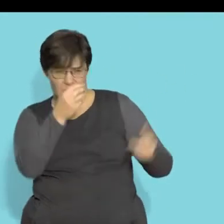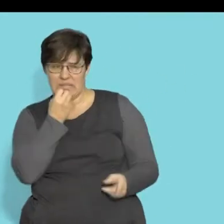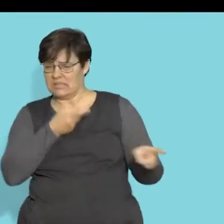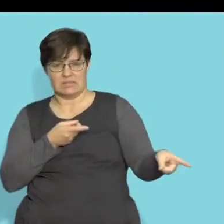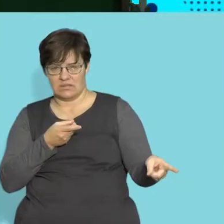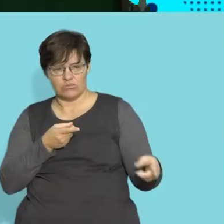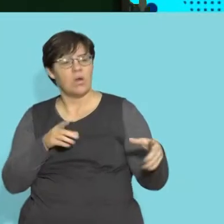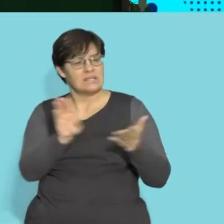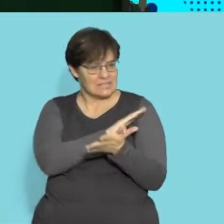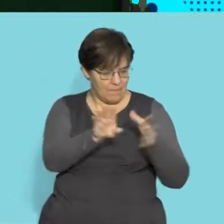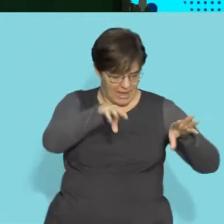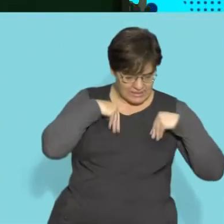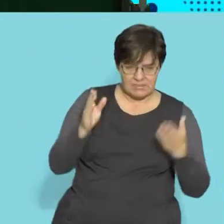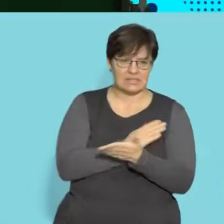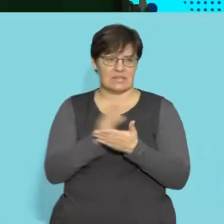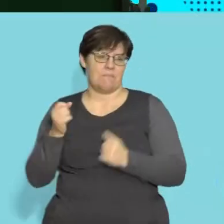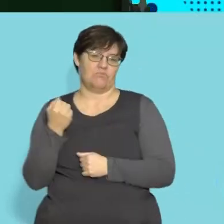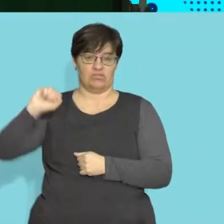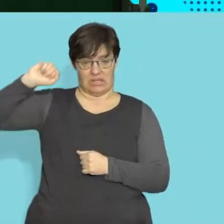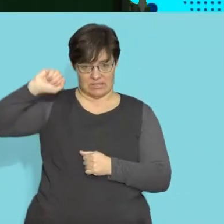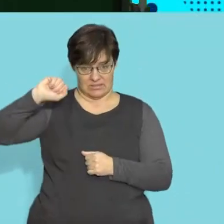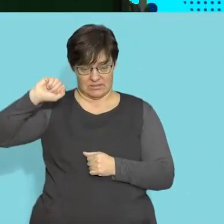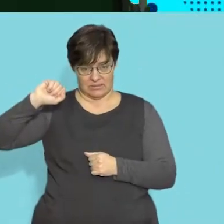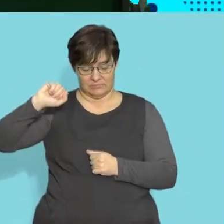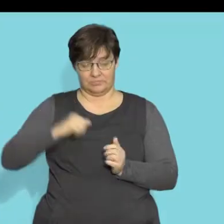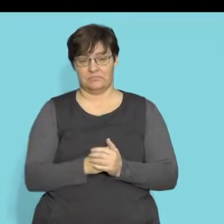and rejected. Good to get that clearly understood